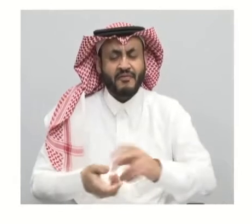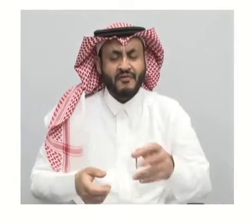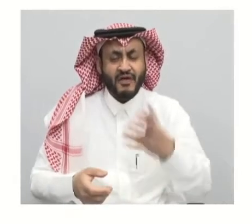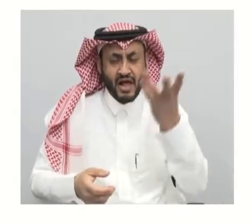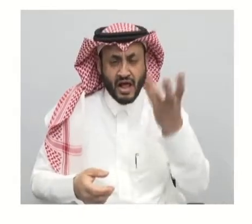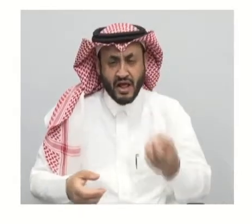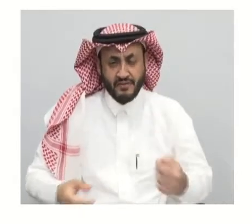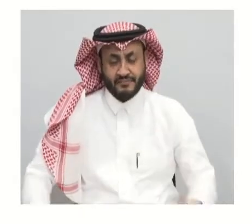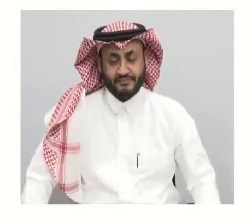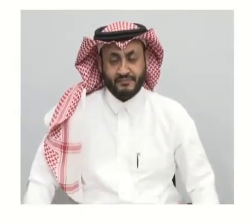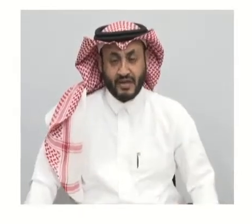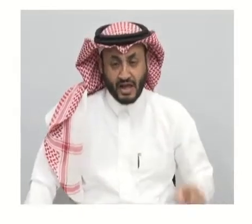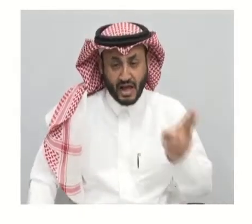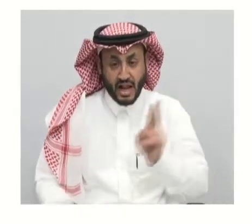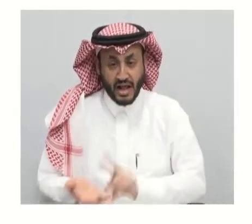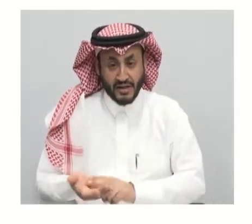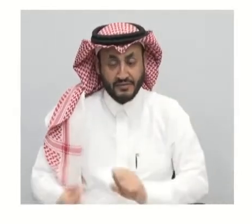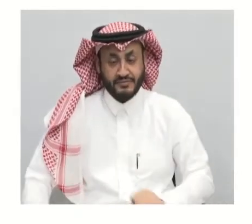He had